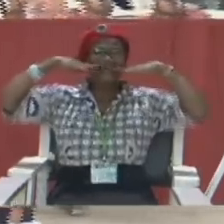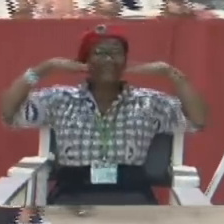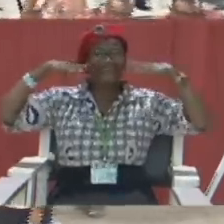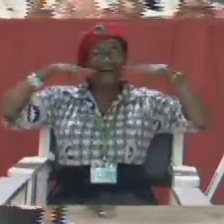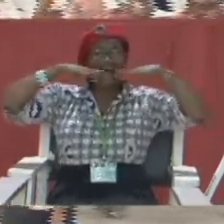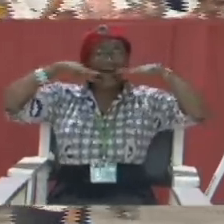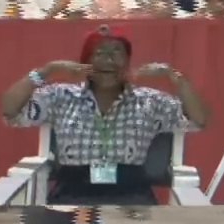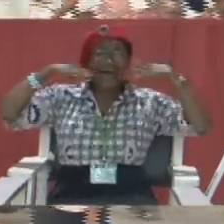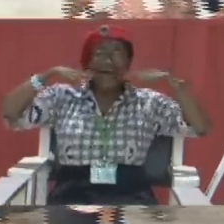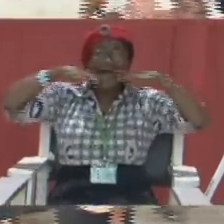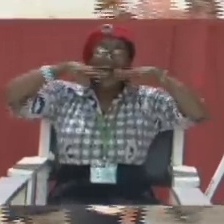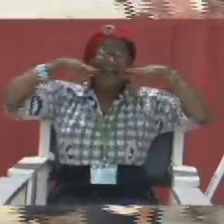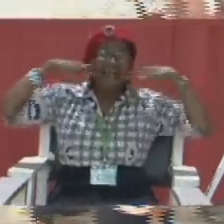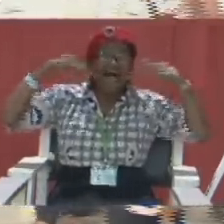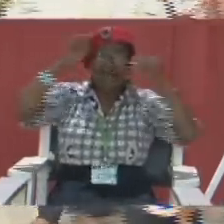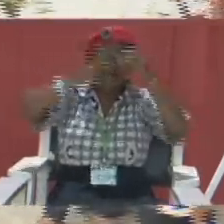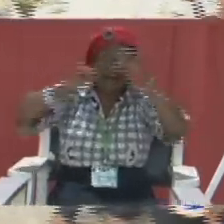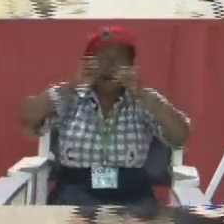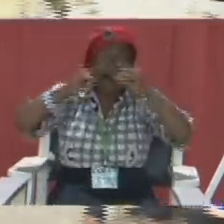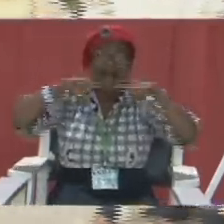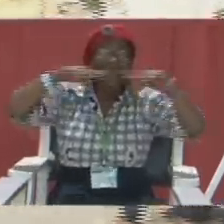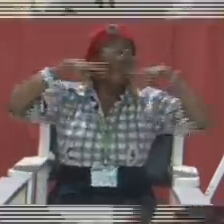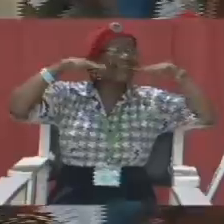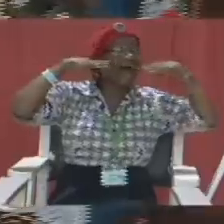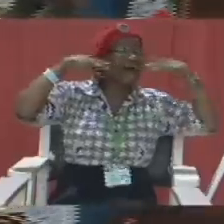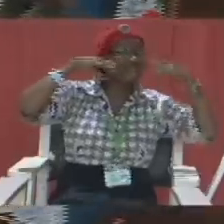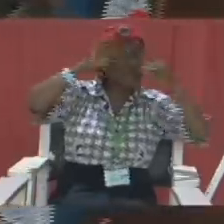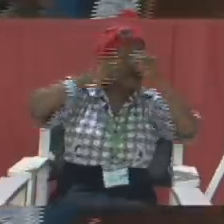Laugh, oh, laugh.